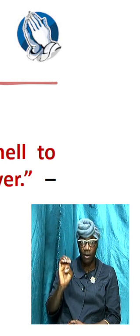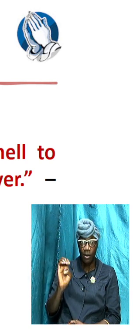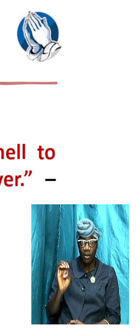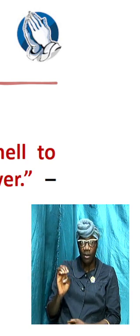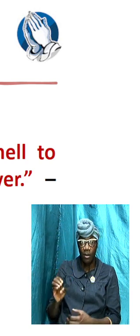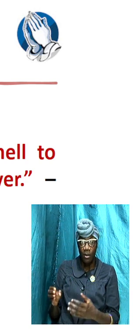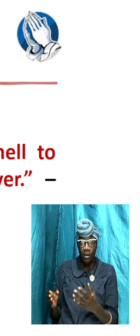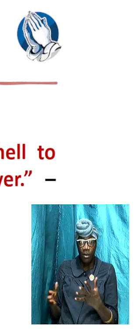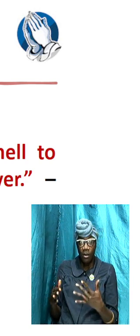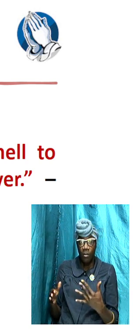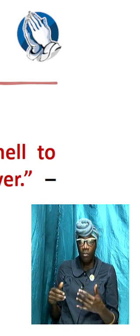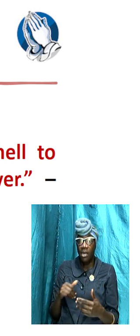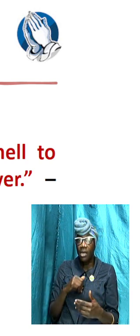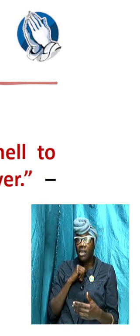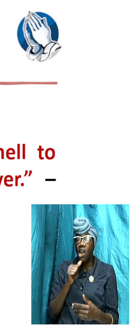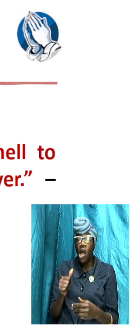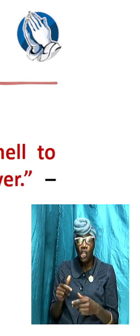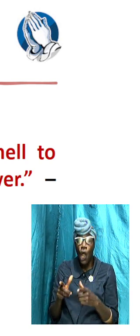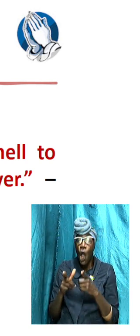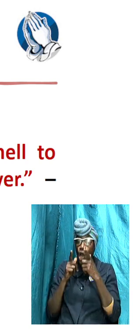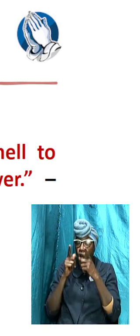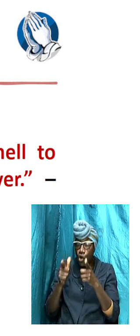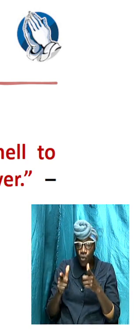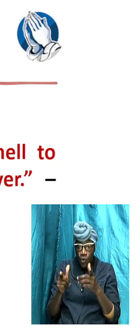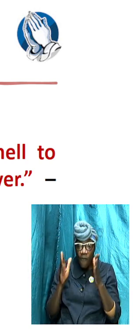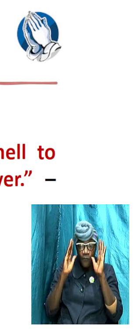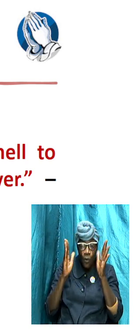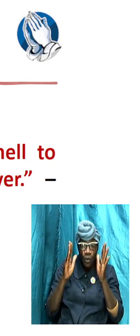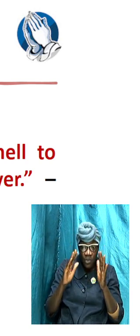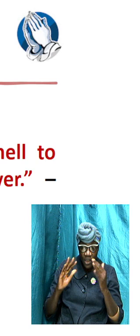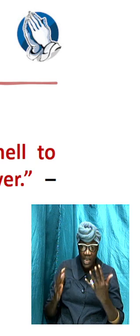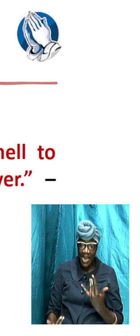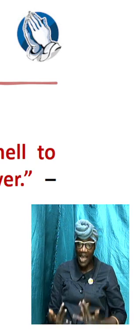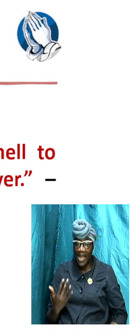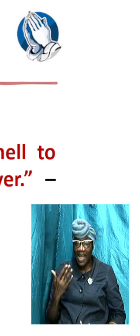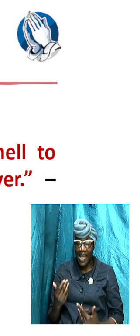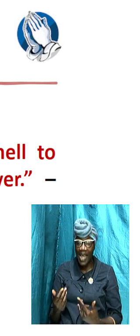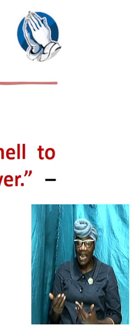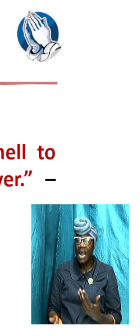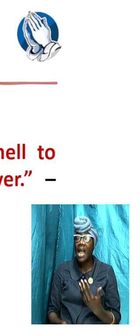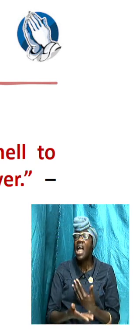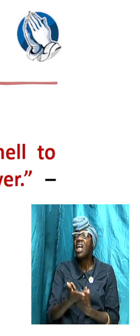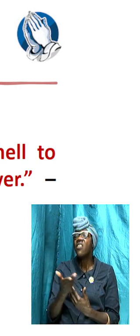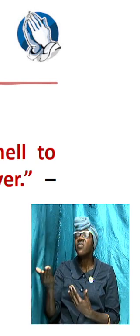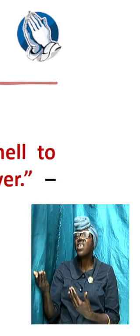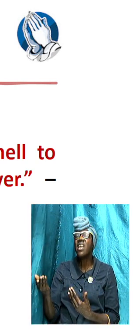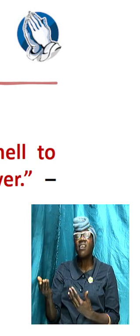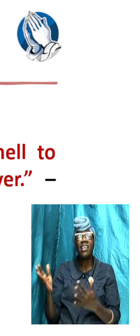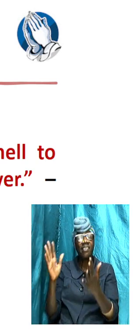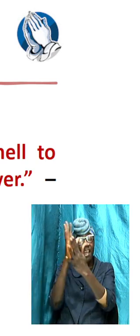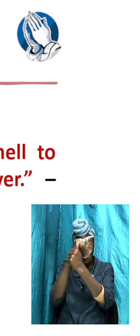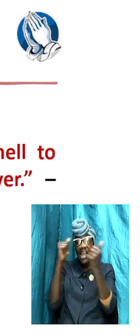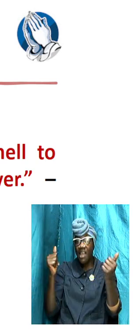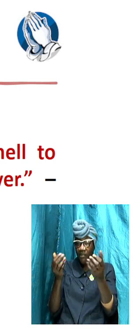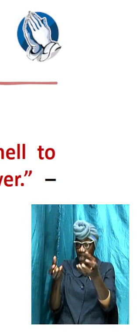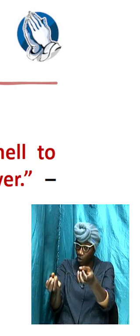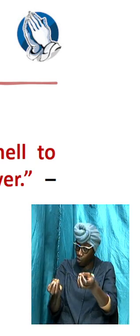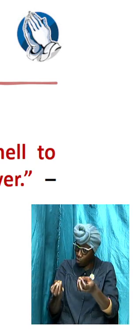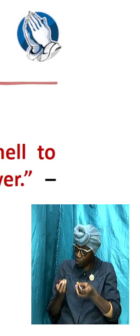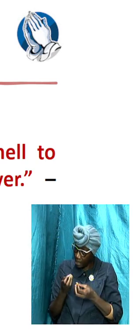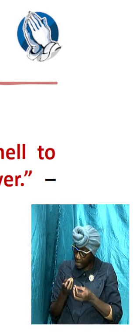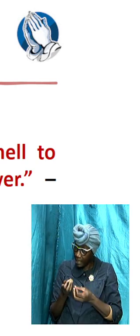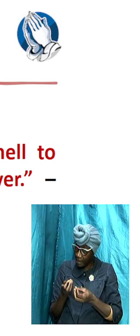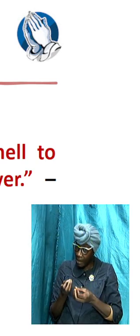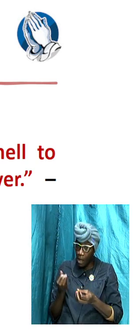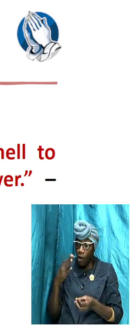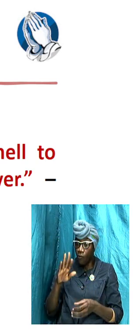emphasizing the hell part of it, I just want to bring it out for us to realize that there is a heaven to gain. For the child of God, your